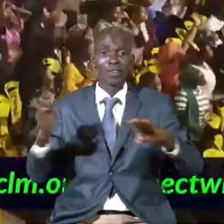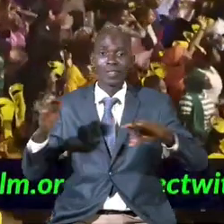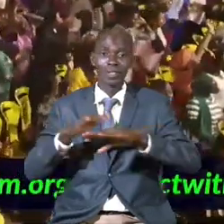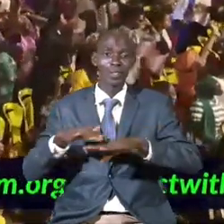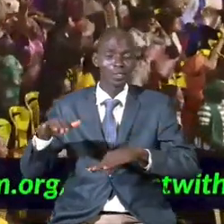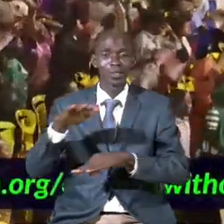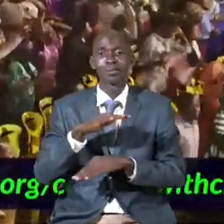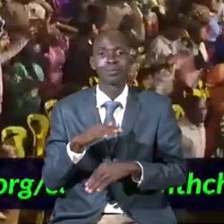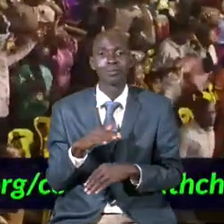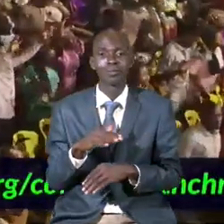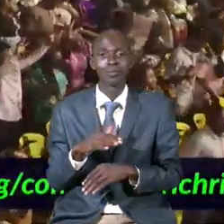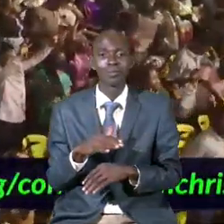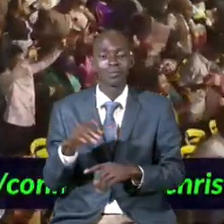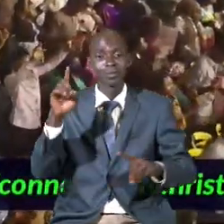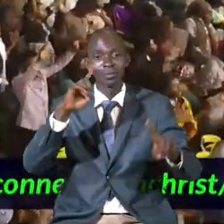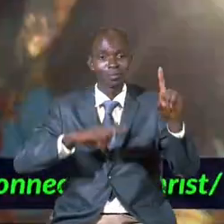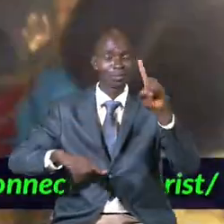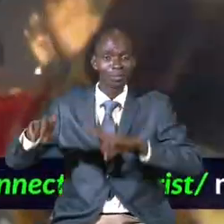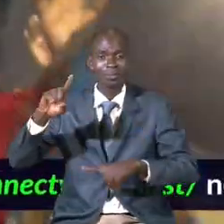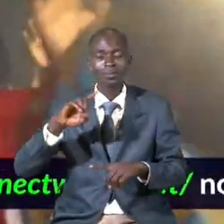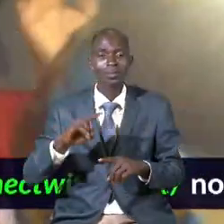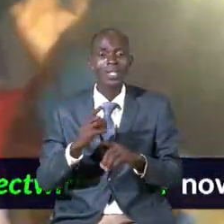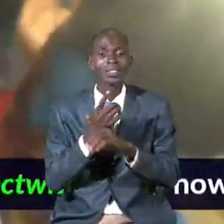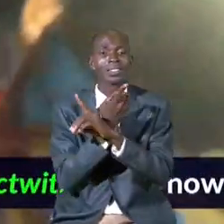somebody shout deliverance